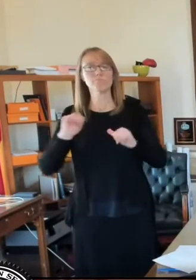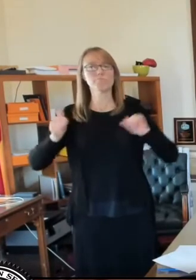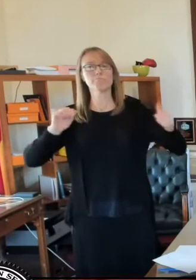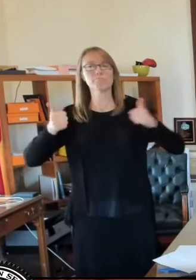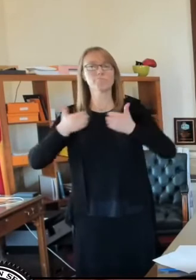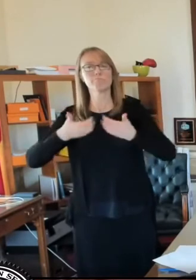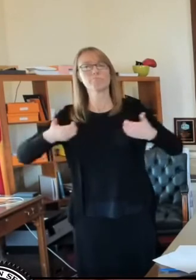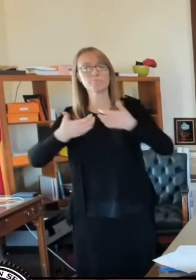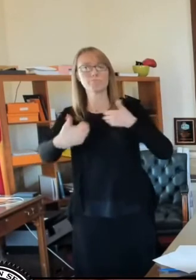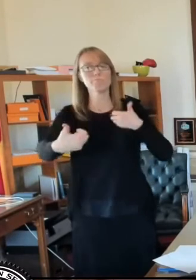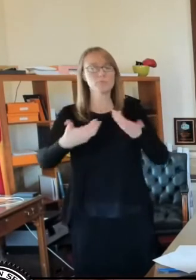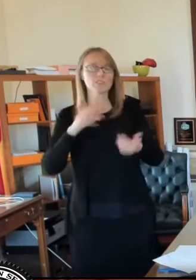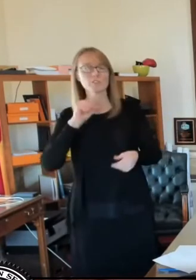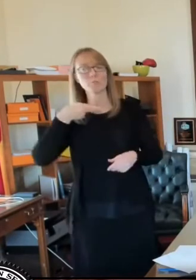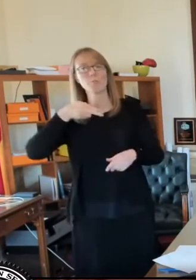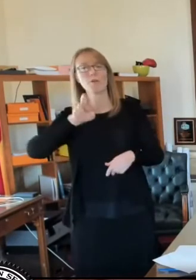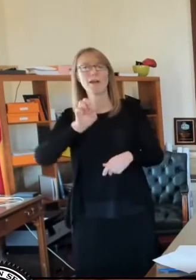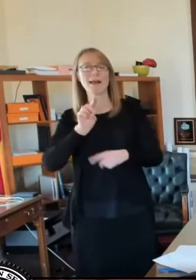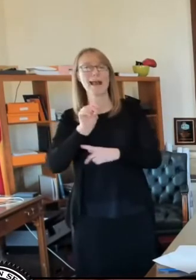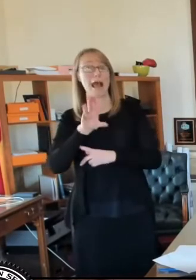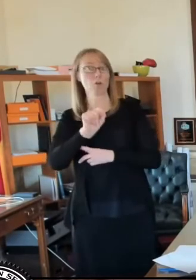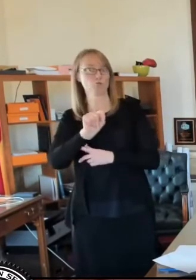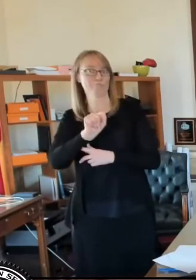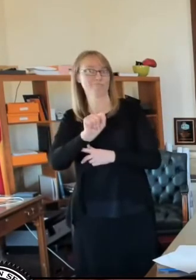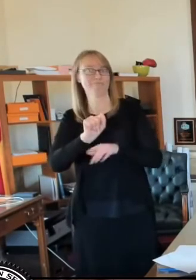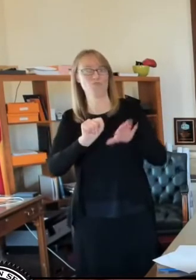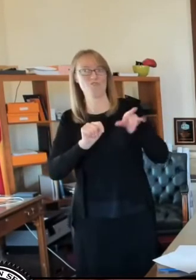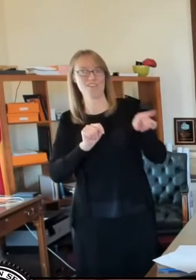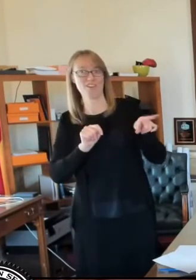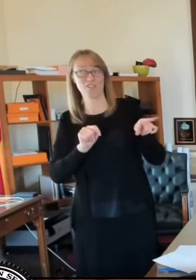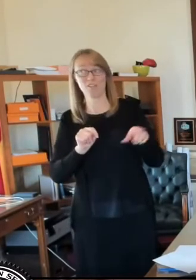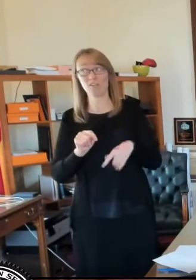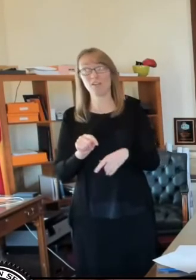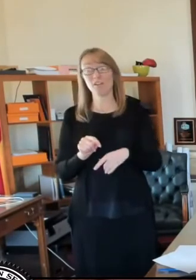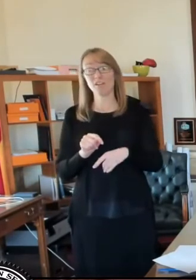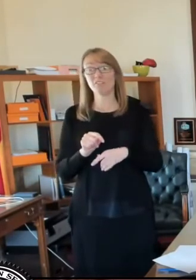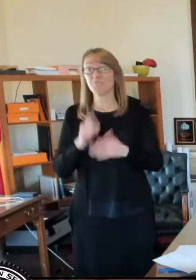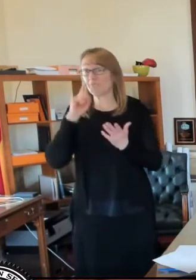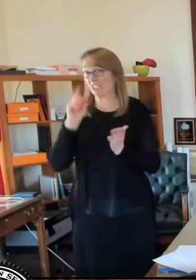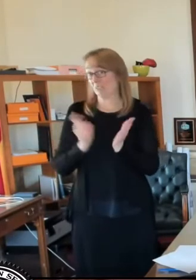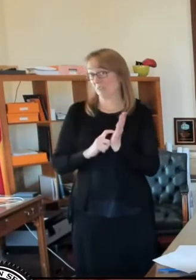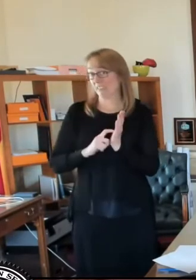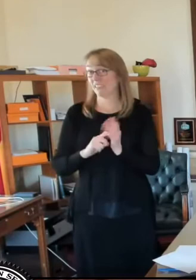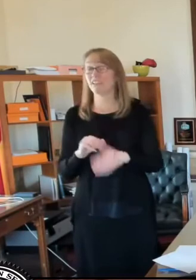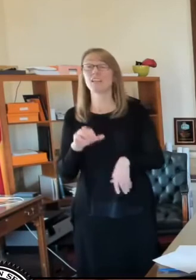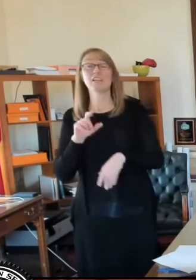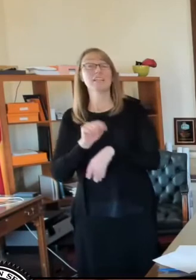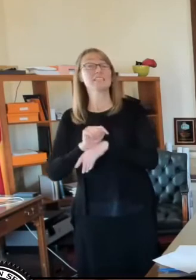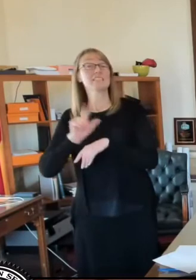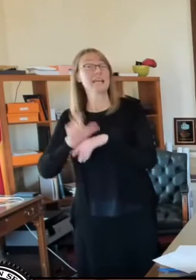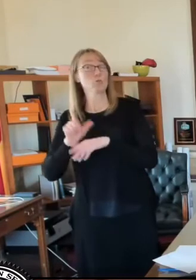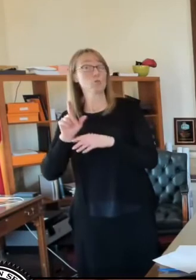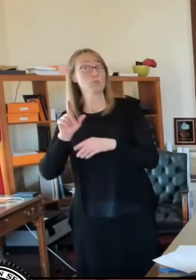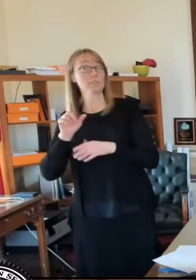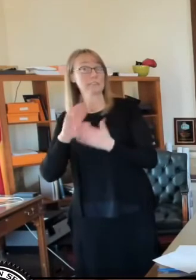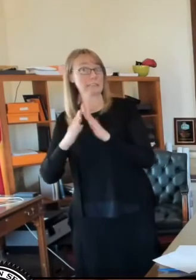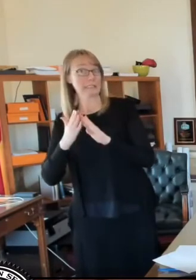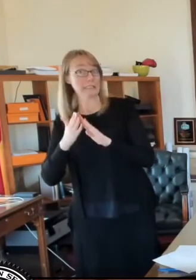numbers, or have the best numbers in the state. And you know, you ask yourself, why is